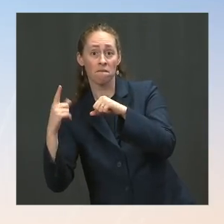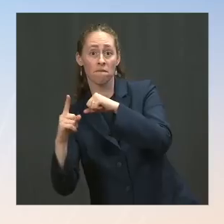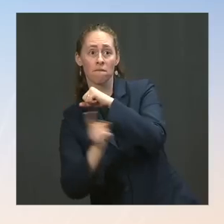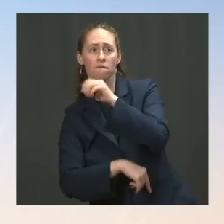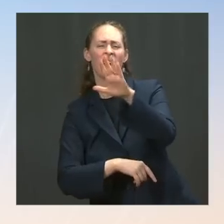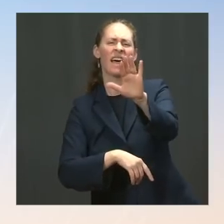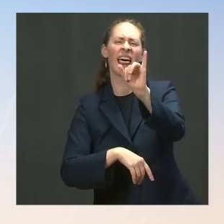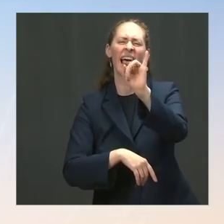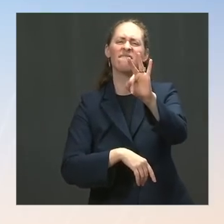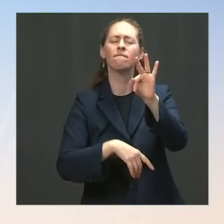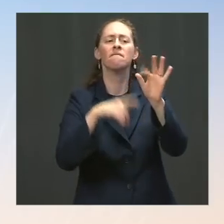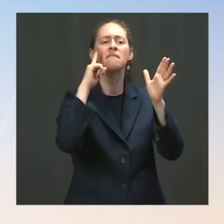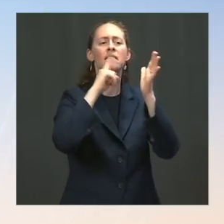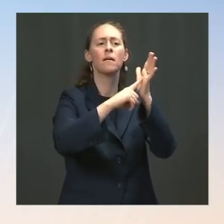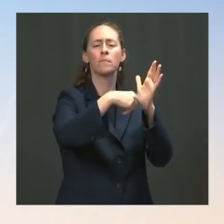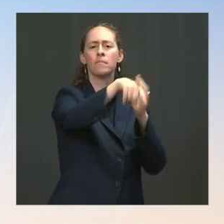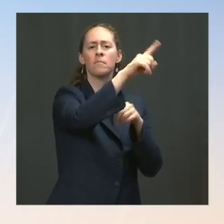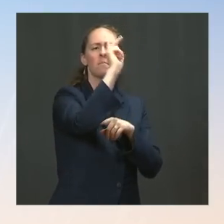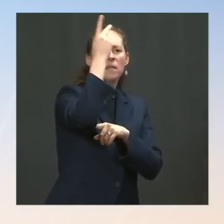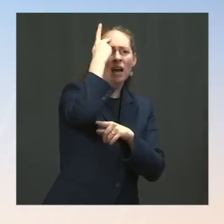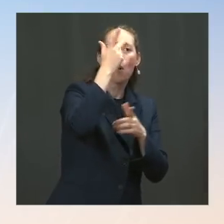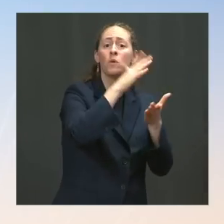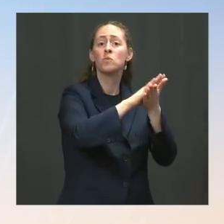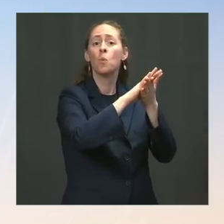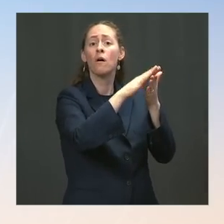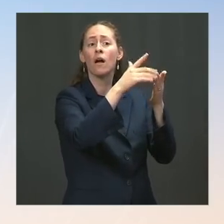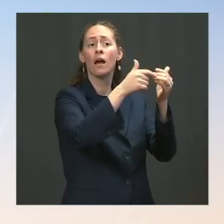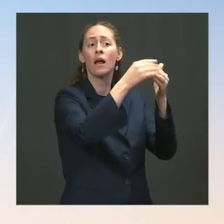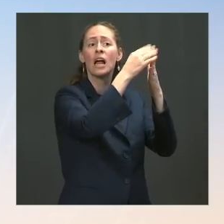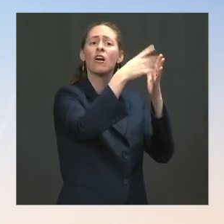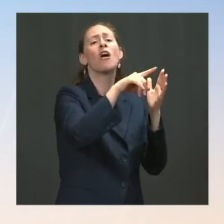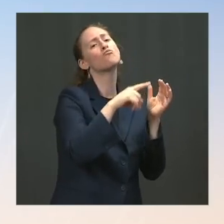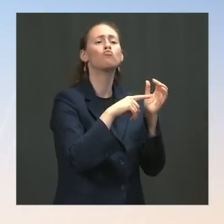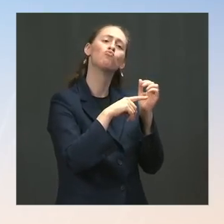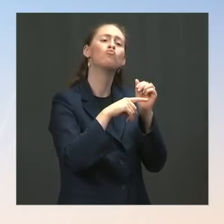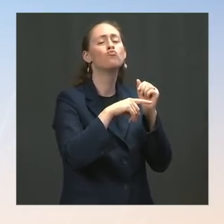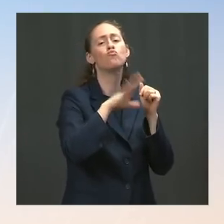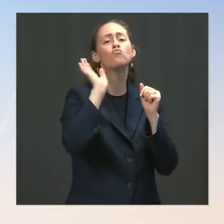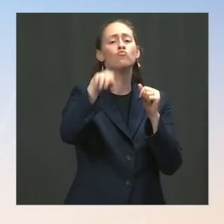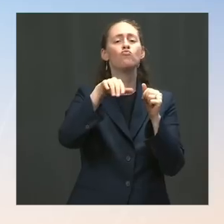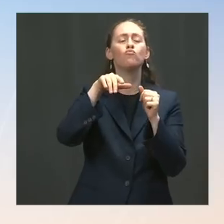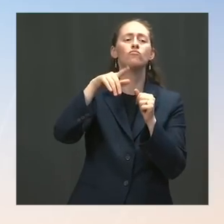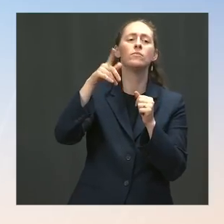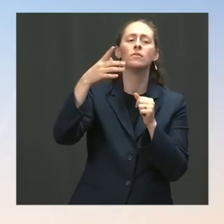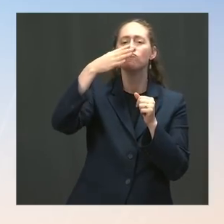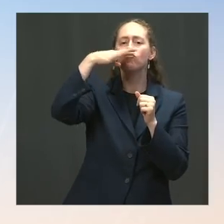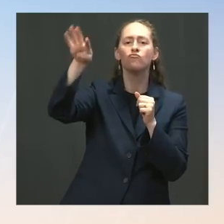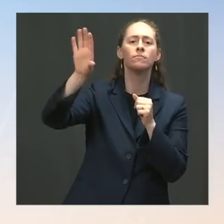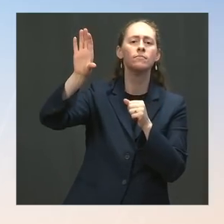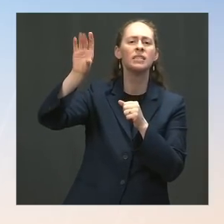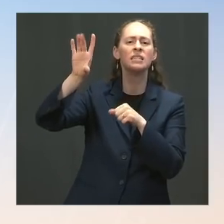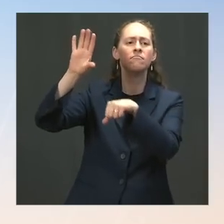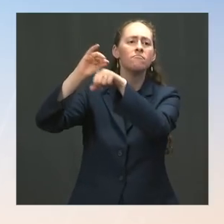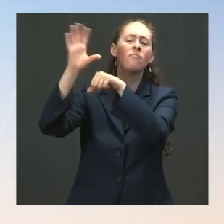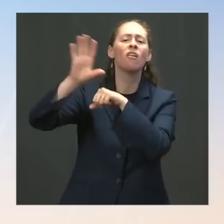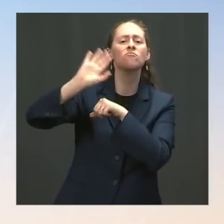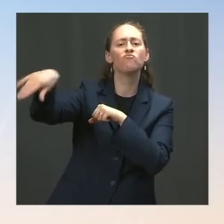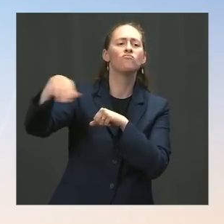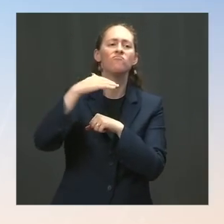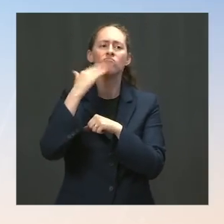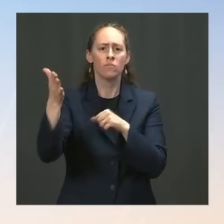with, frankly, politicians when it comes to CDC guidance, that the education department might be able to back some of those school districts